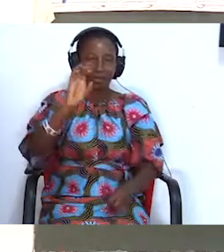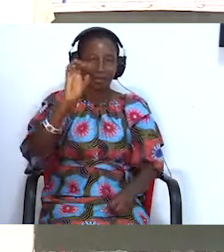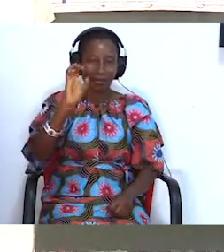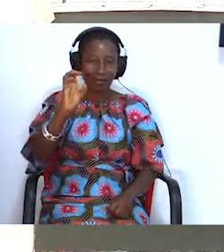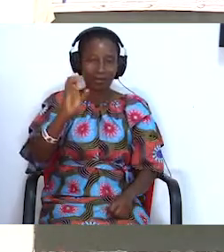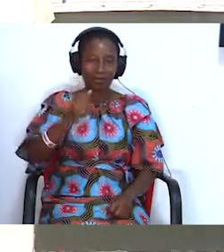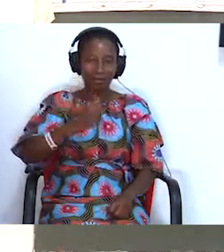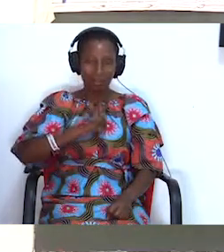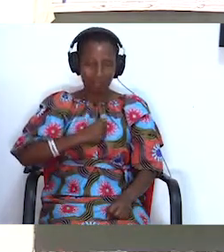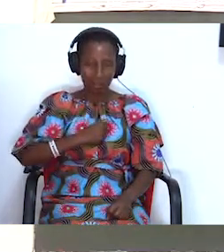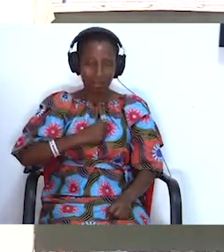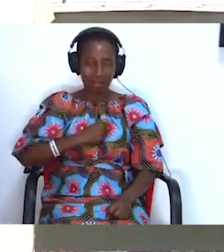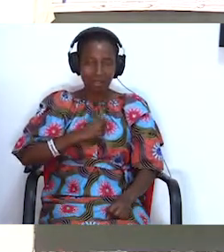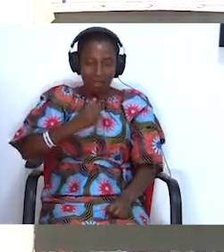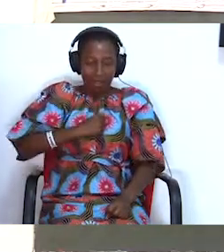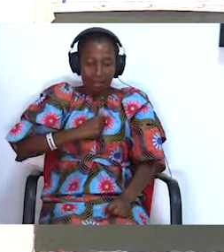hands on my arm,